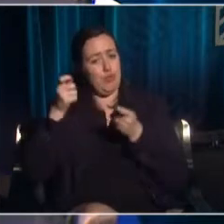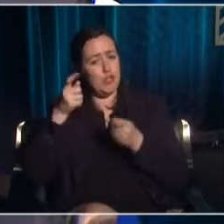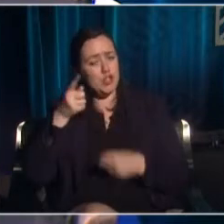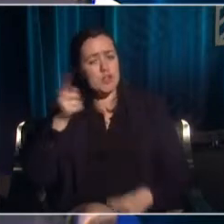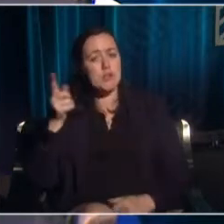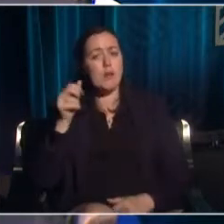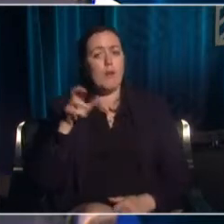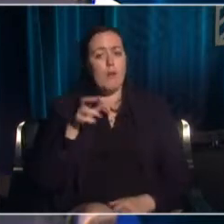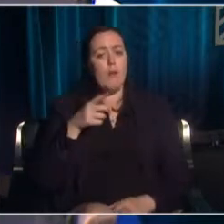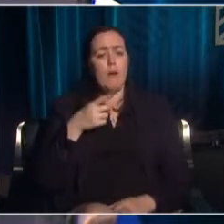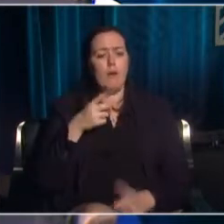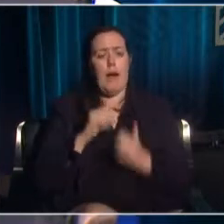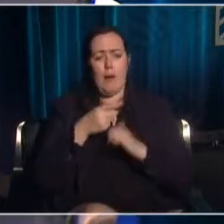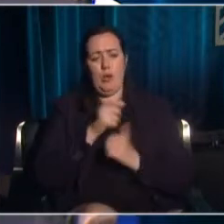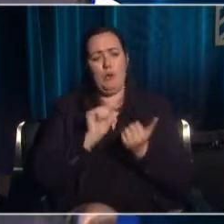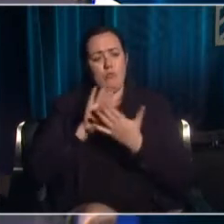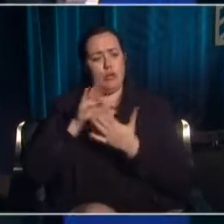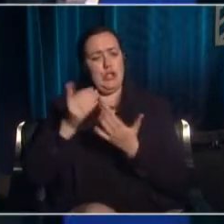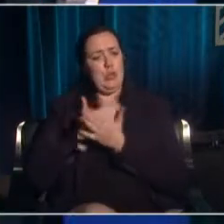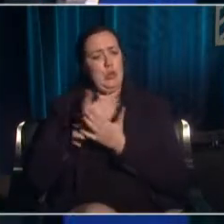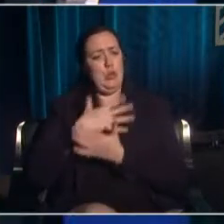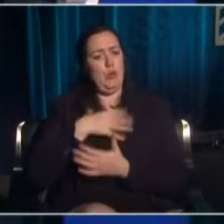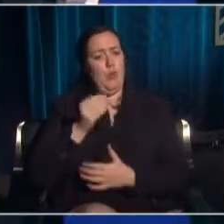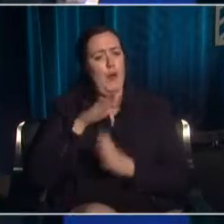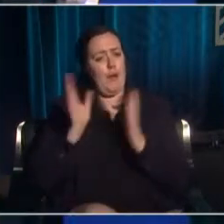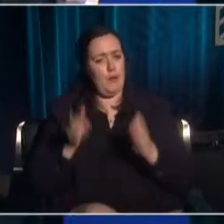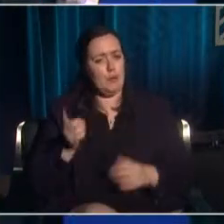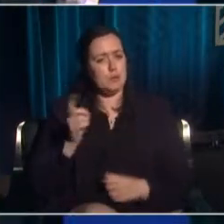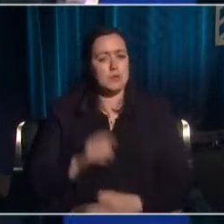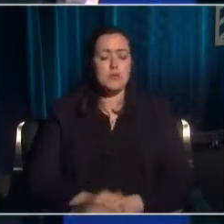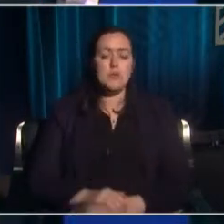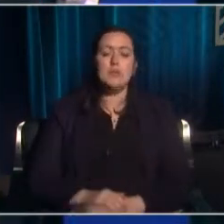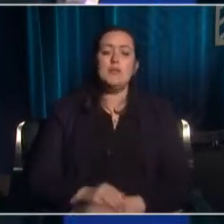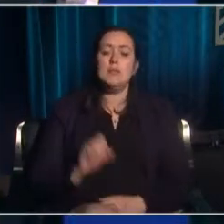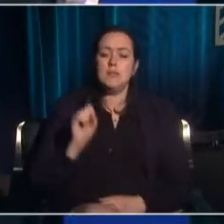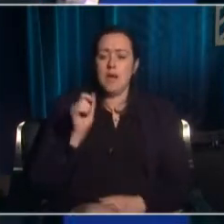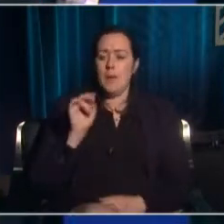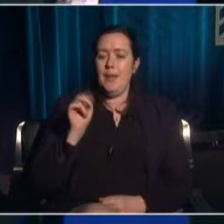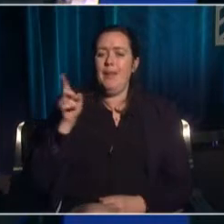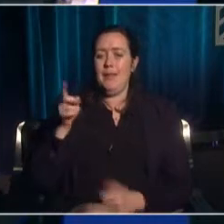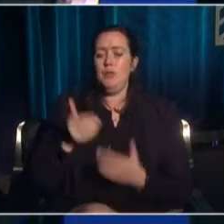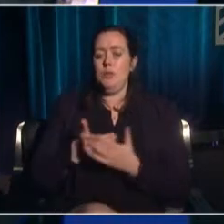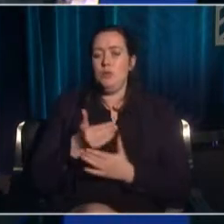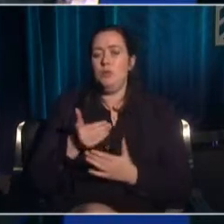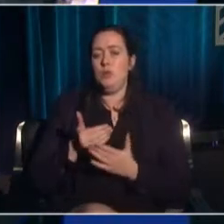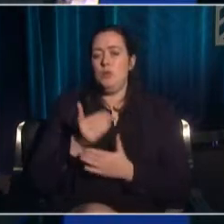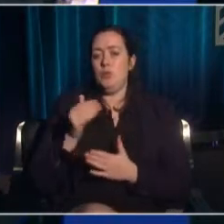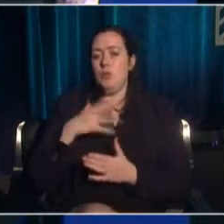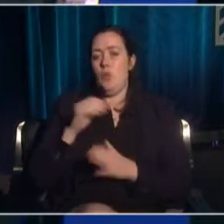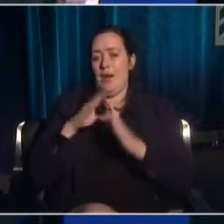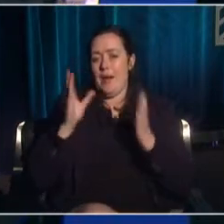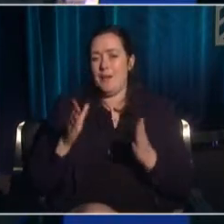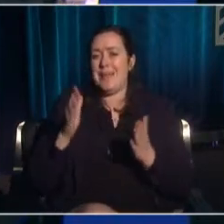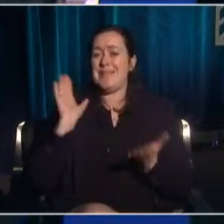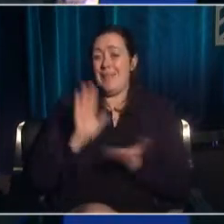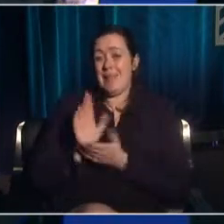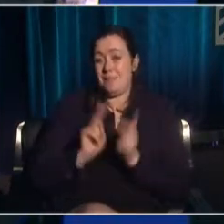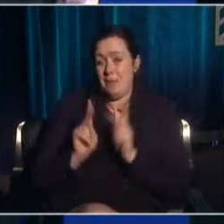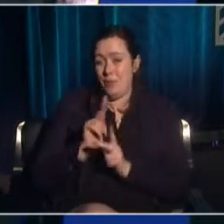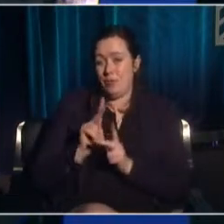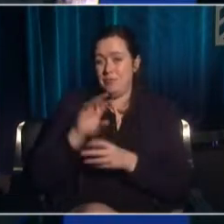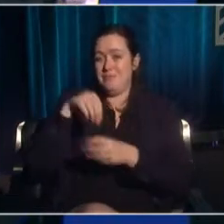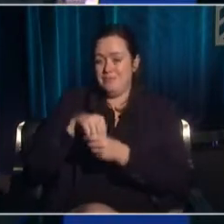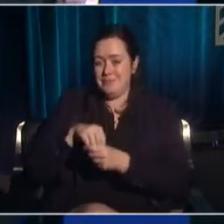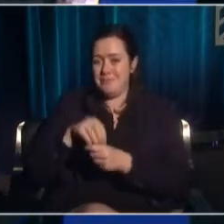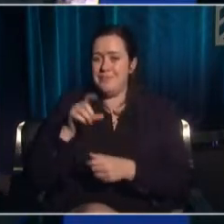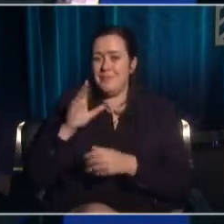approaching this new White House? This new White House has fewer people in it than any previous administration, so it's sometimes hard to talk